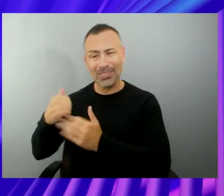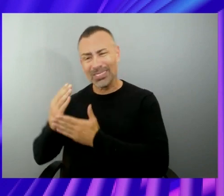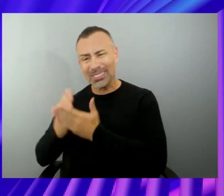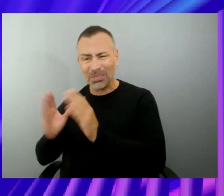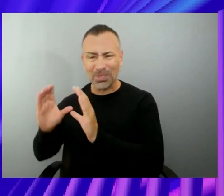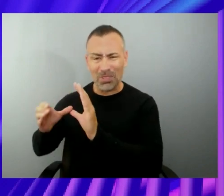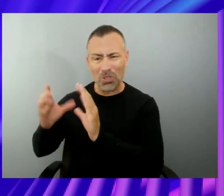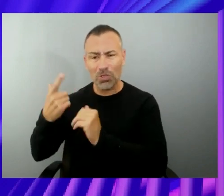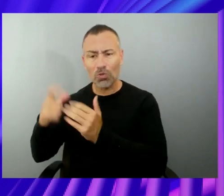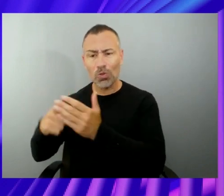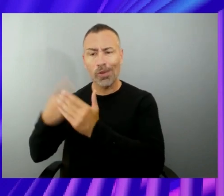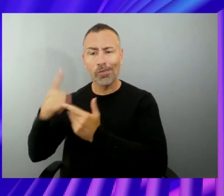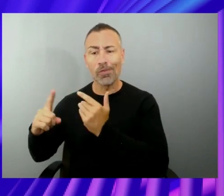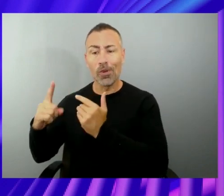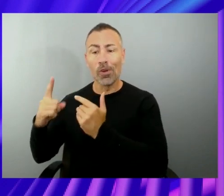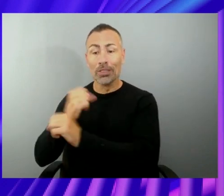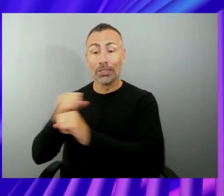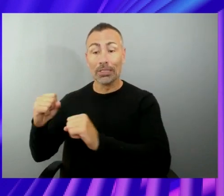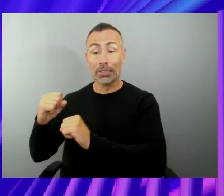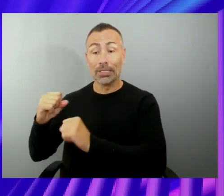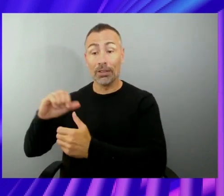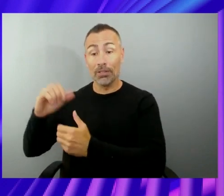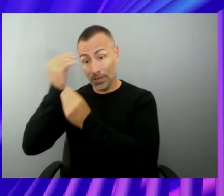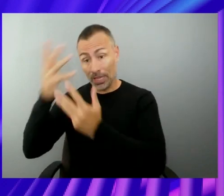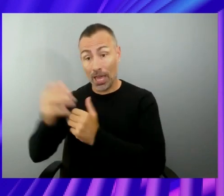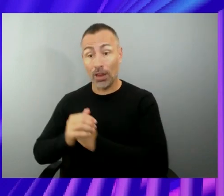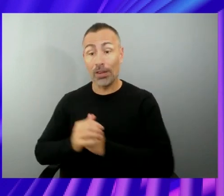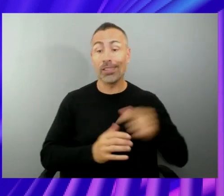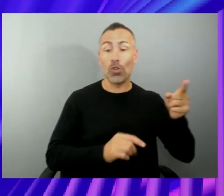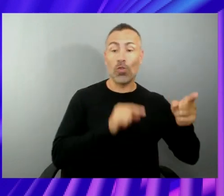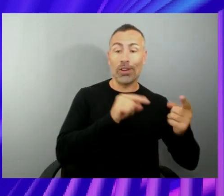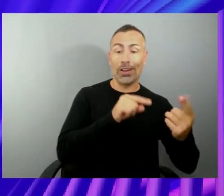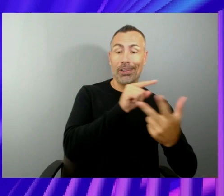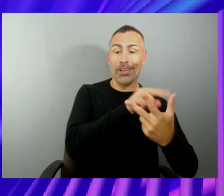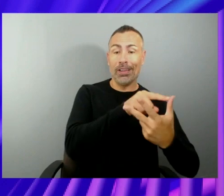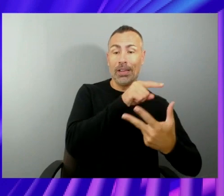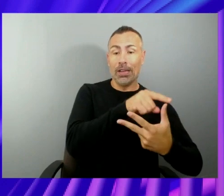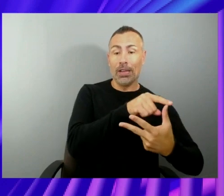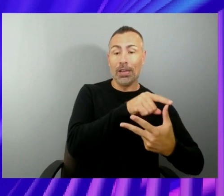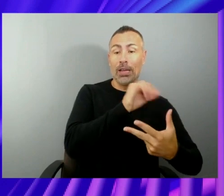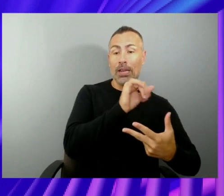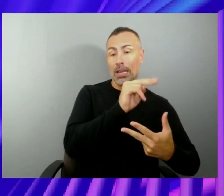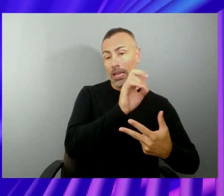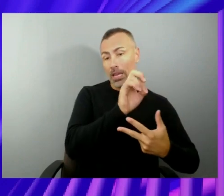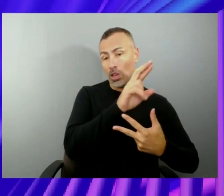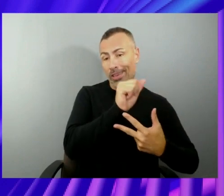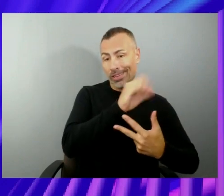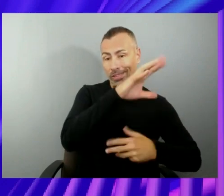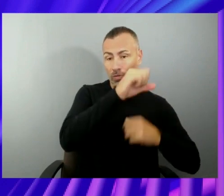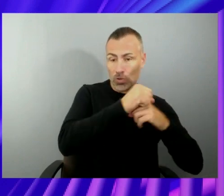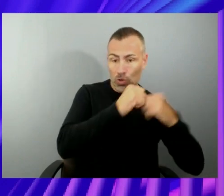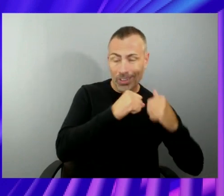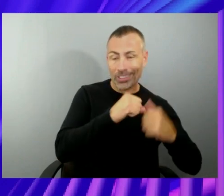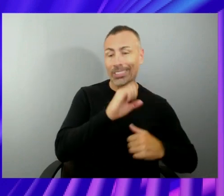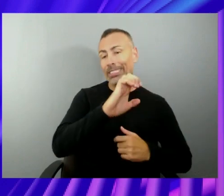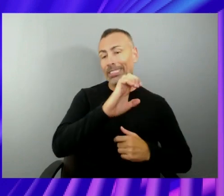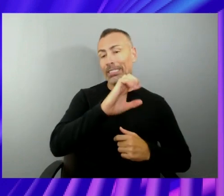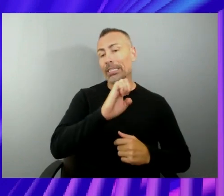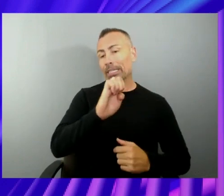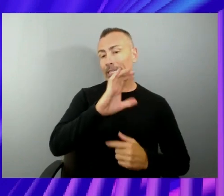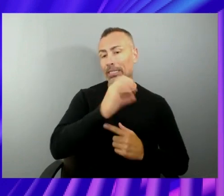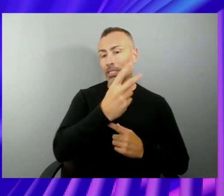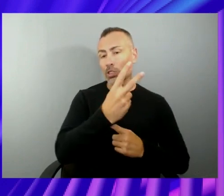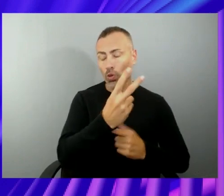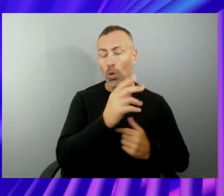safe. And then looking at infrastructure services, most common thinking of like EC2 instances, your servers running an operating system that